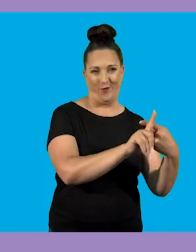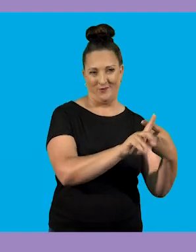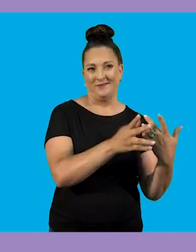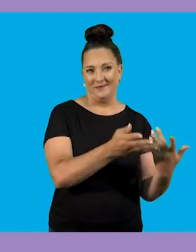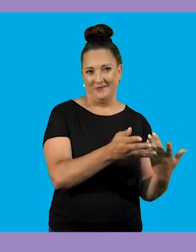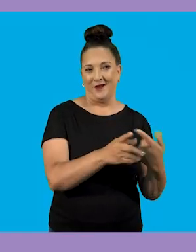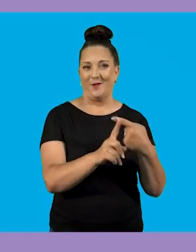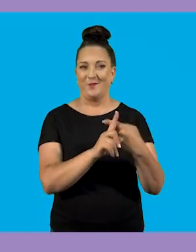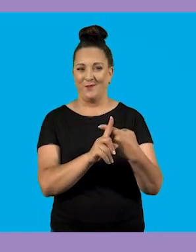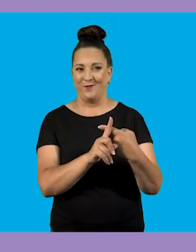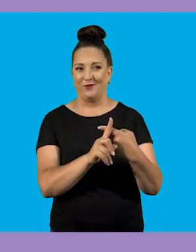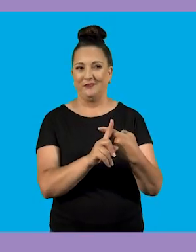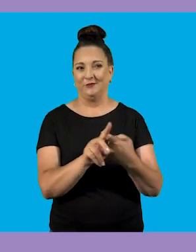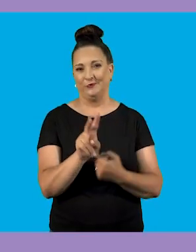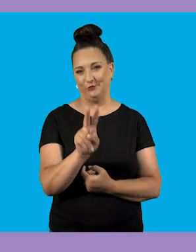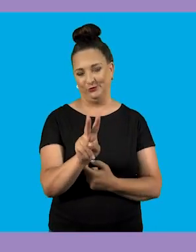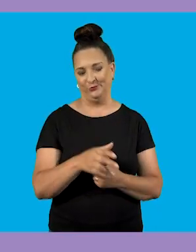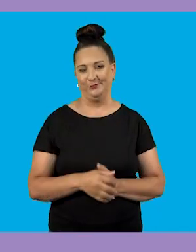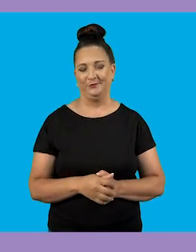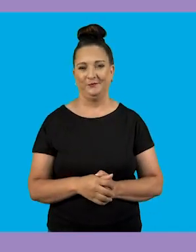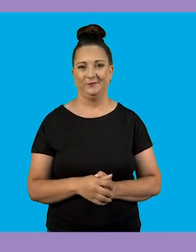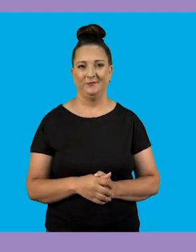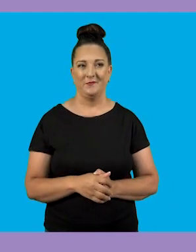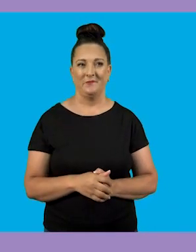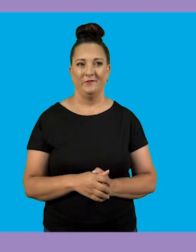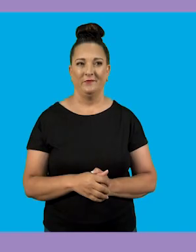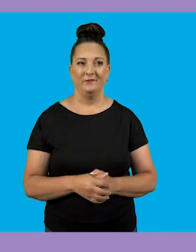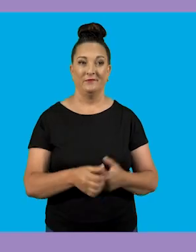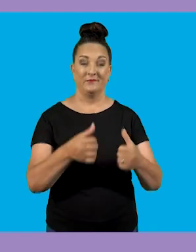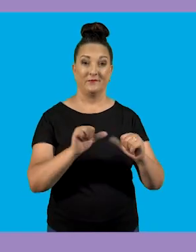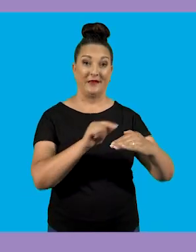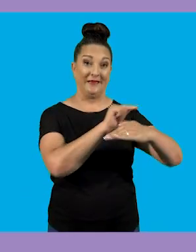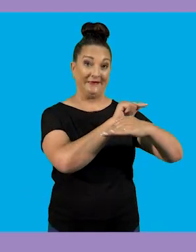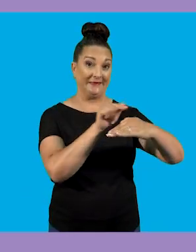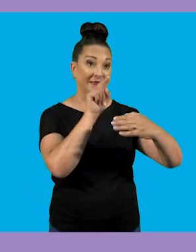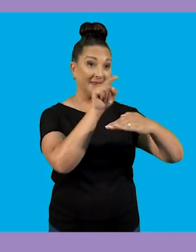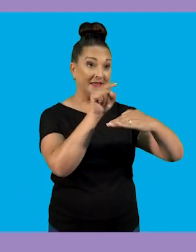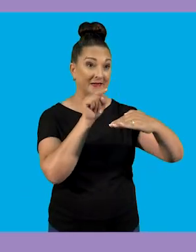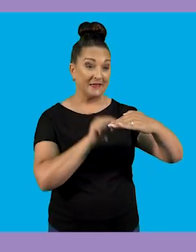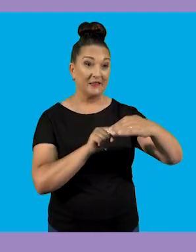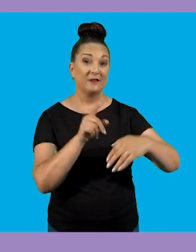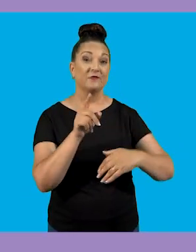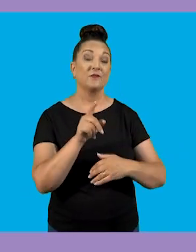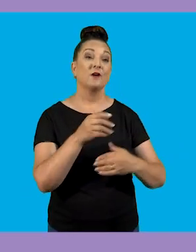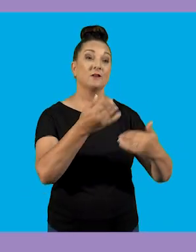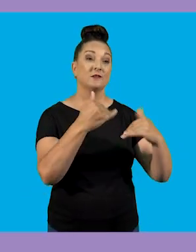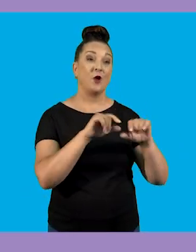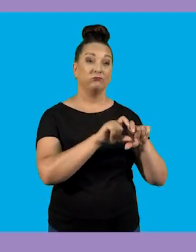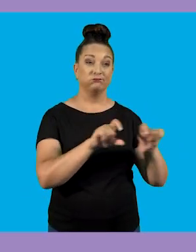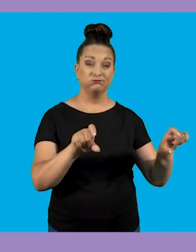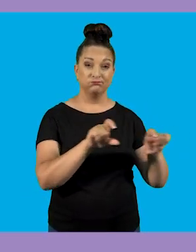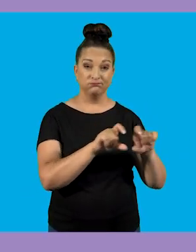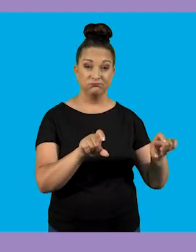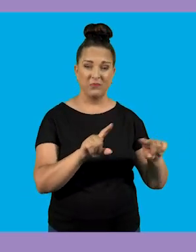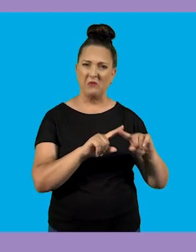4 with a positive 2. And we are dividing this with that